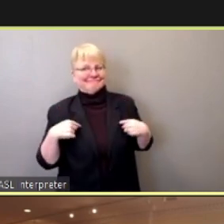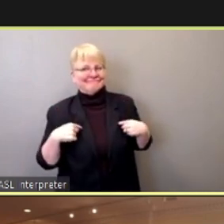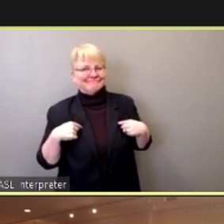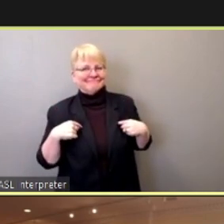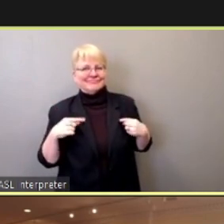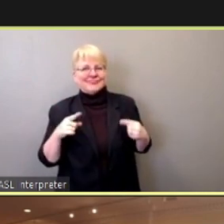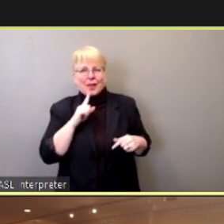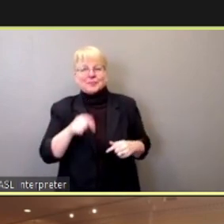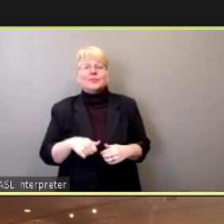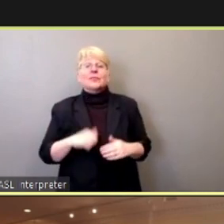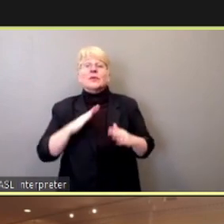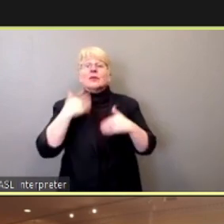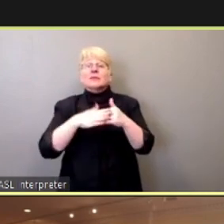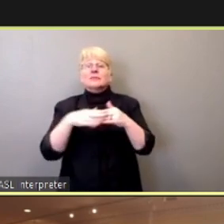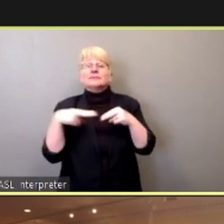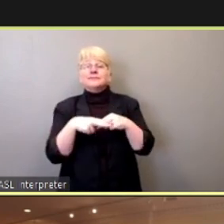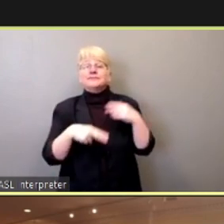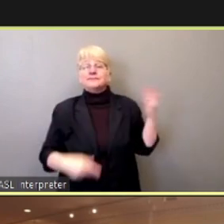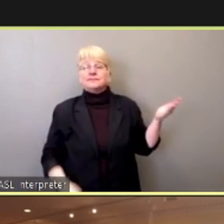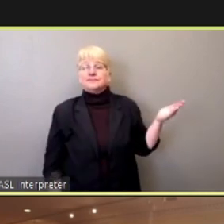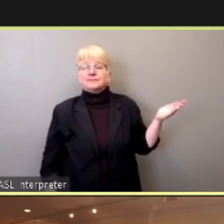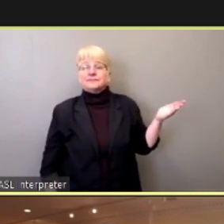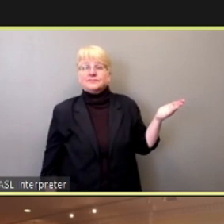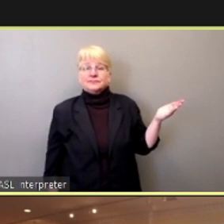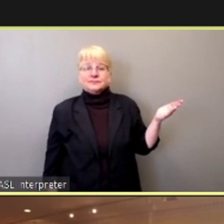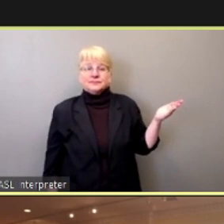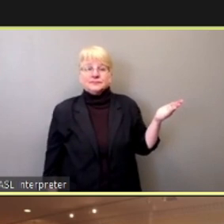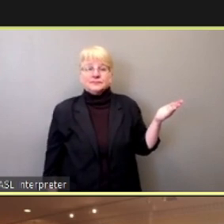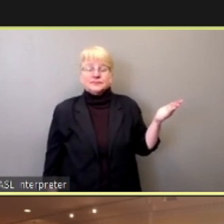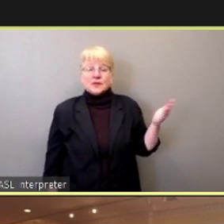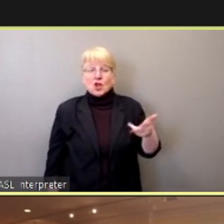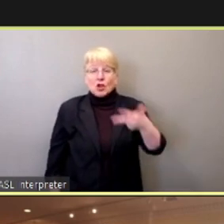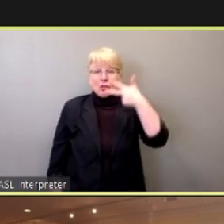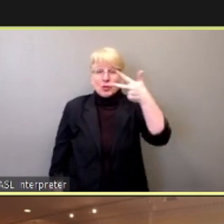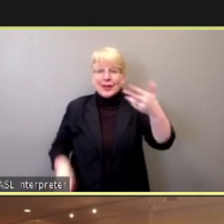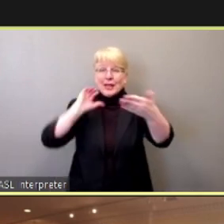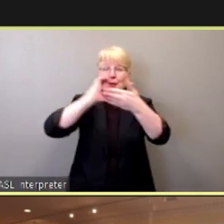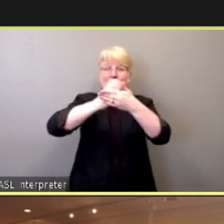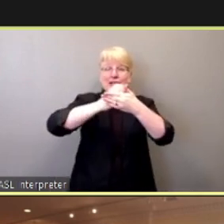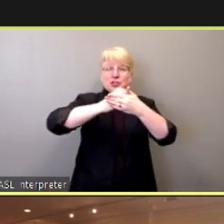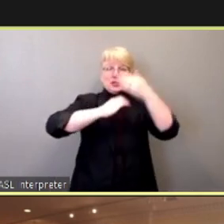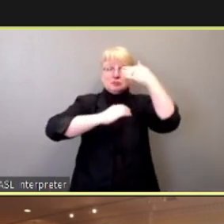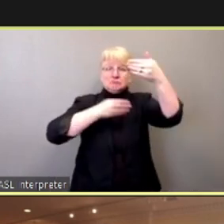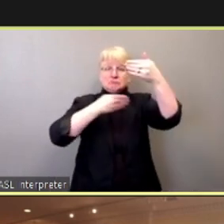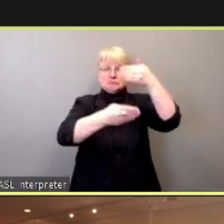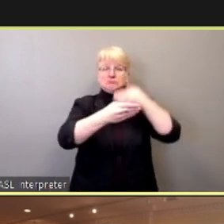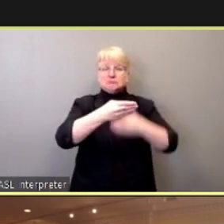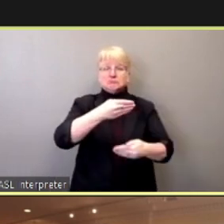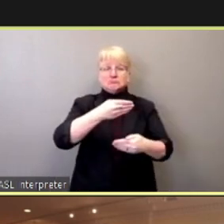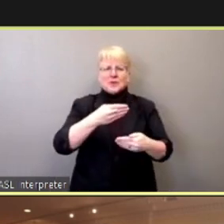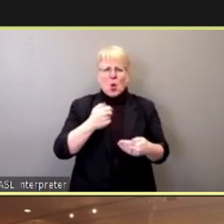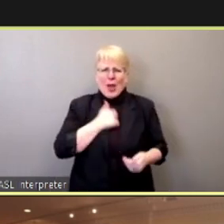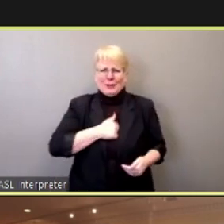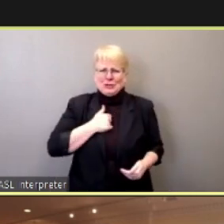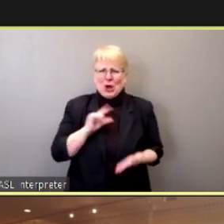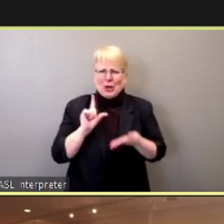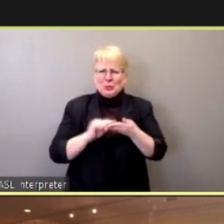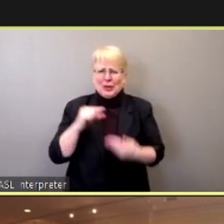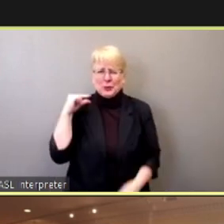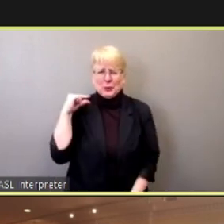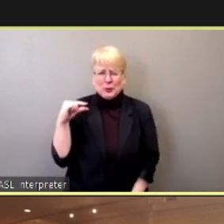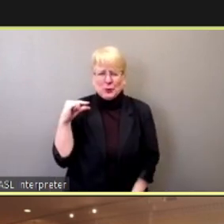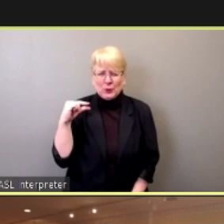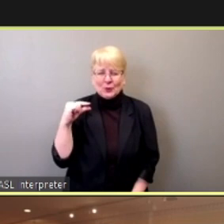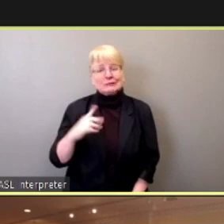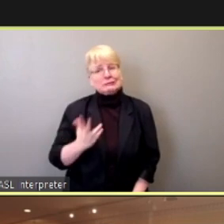please. There are 3 curves here, and I apologize for the small print. Our case count I just showed